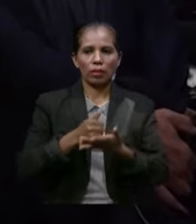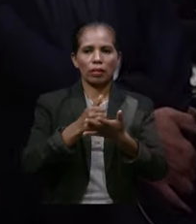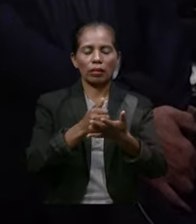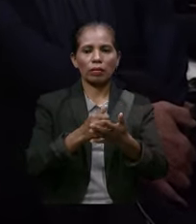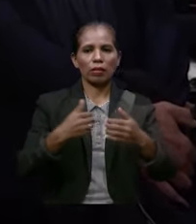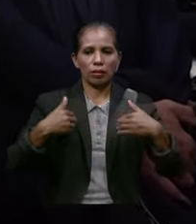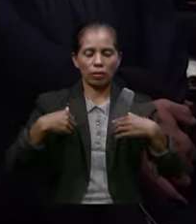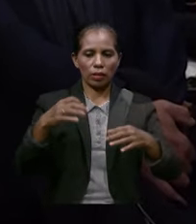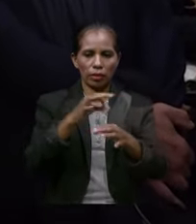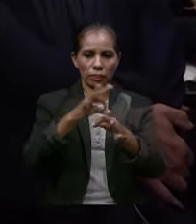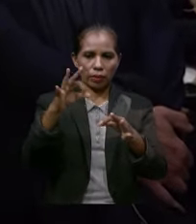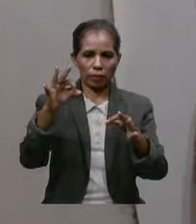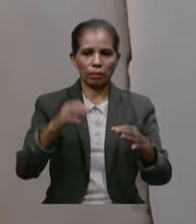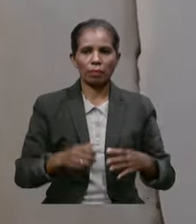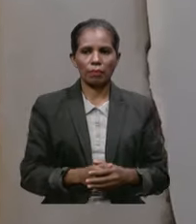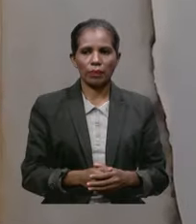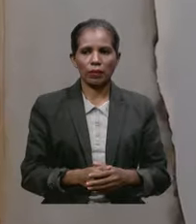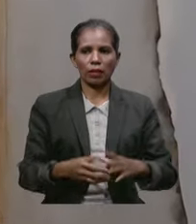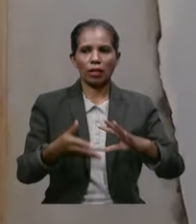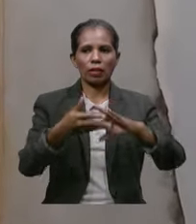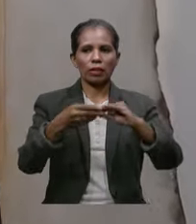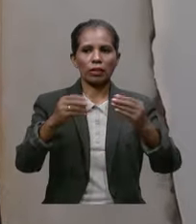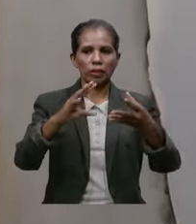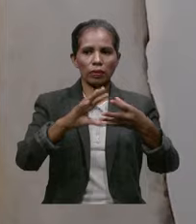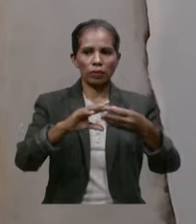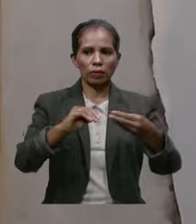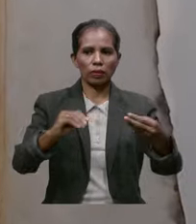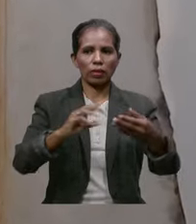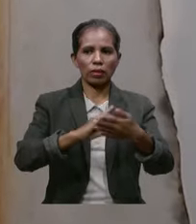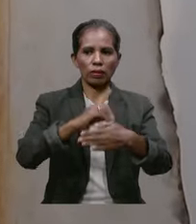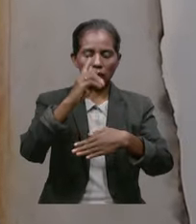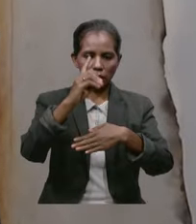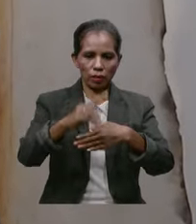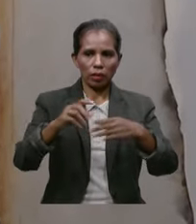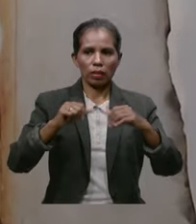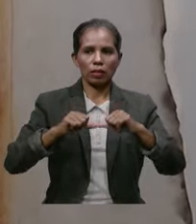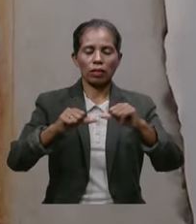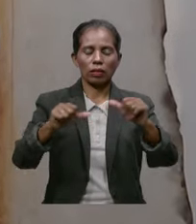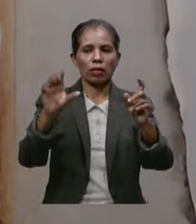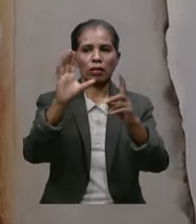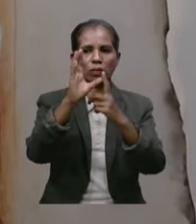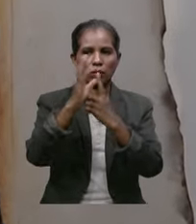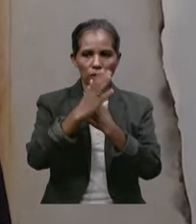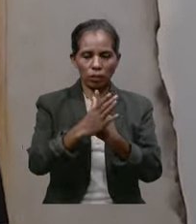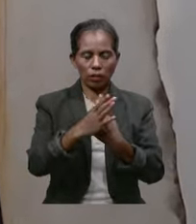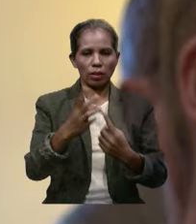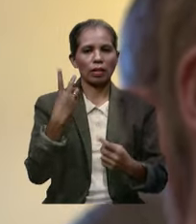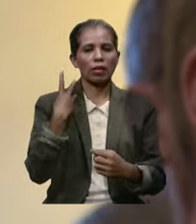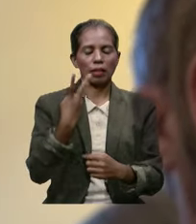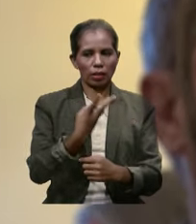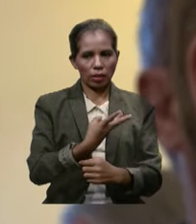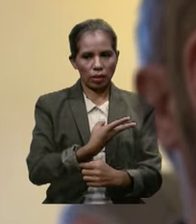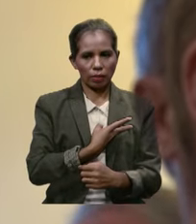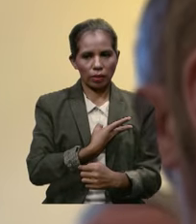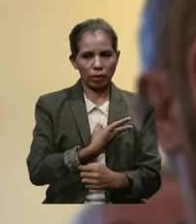spirit. The stories of our ancestors continue to echo throughout our